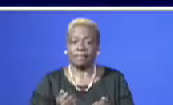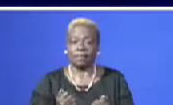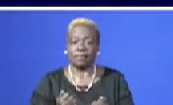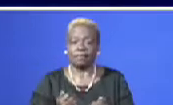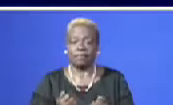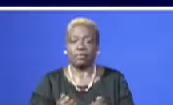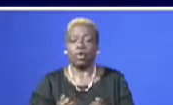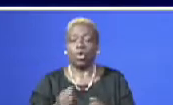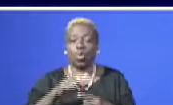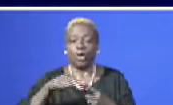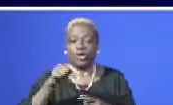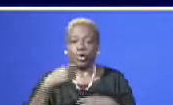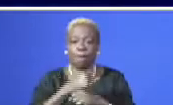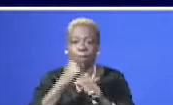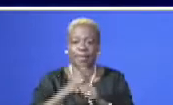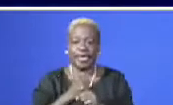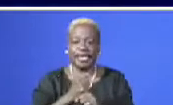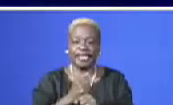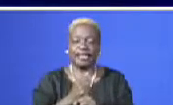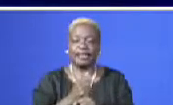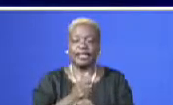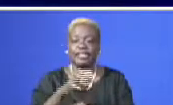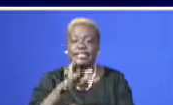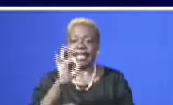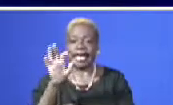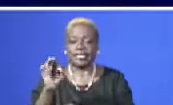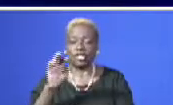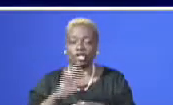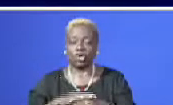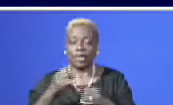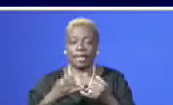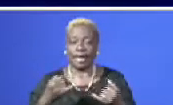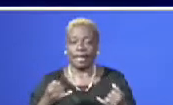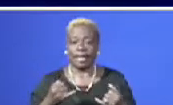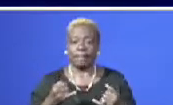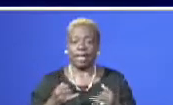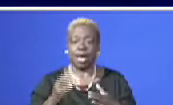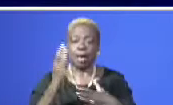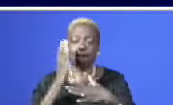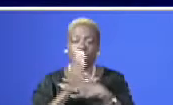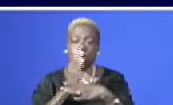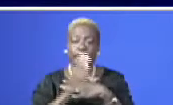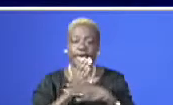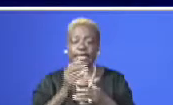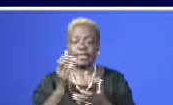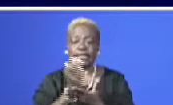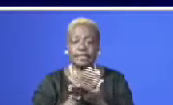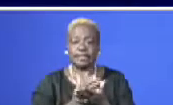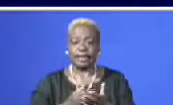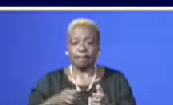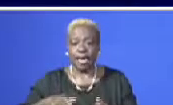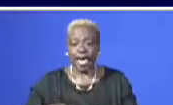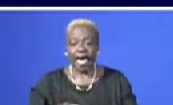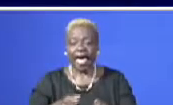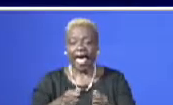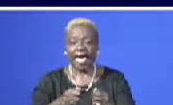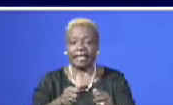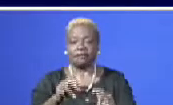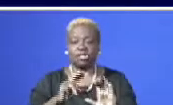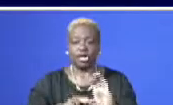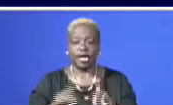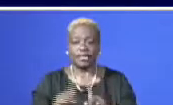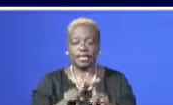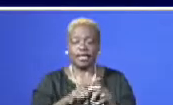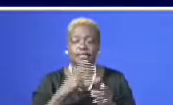selections online. The company said it would also be blocking the selection of some aisle seats in planes with 2x2 seating